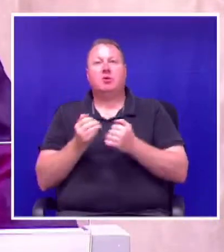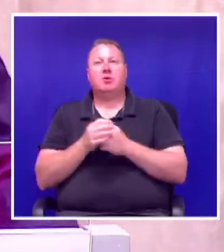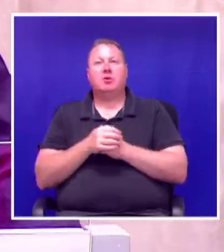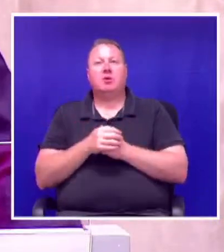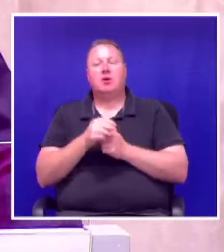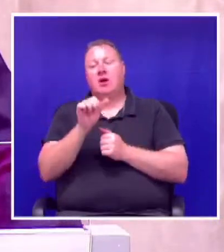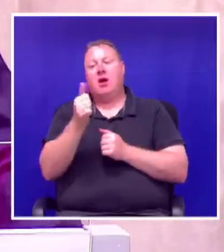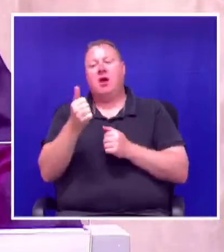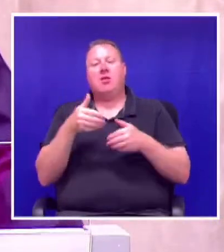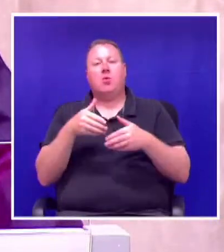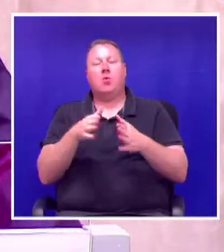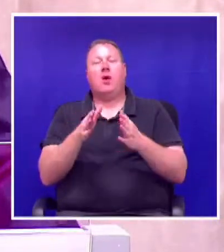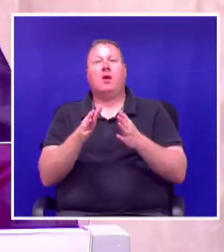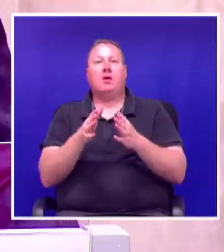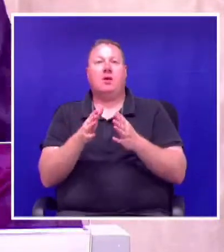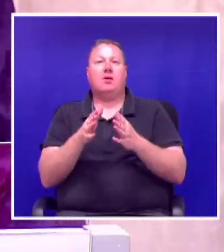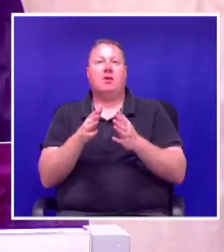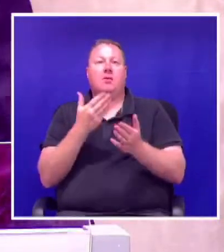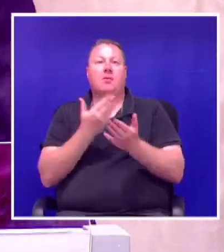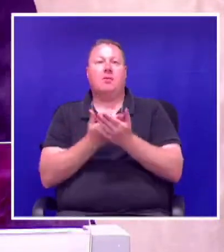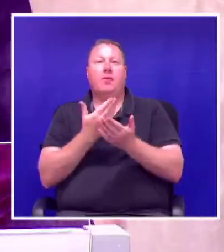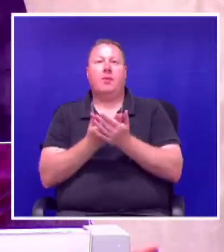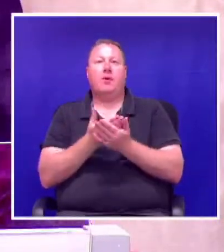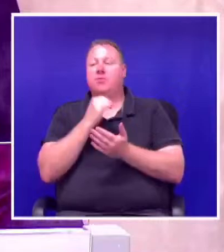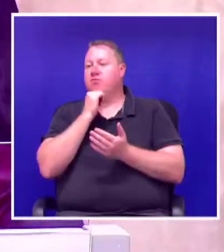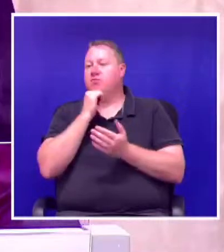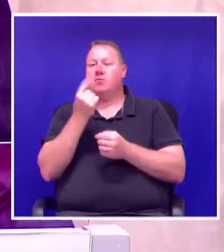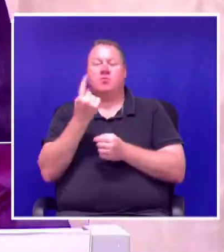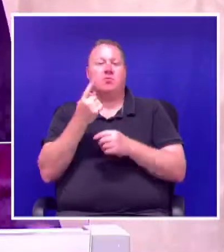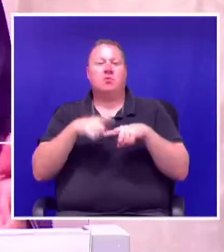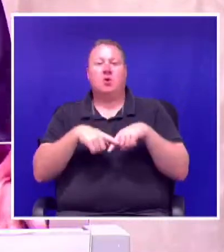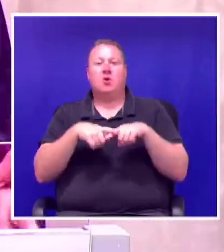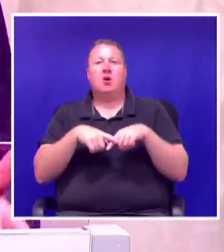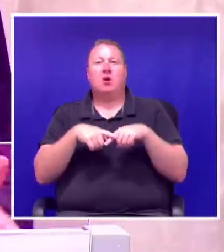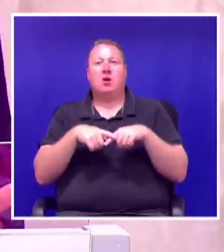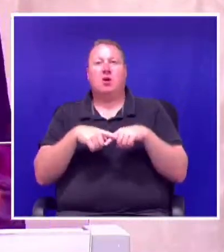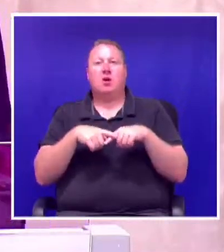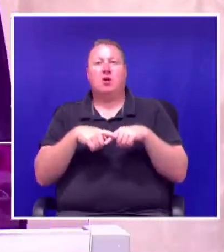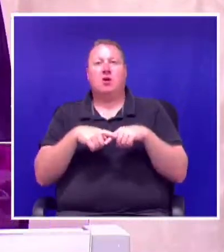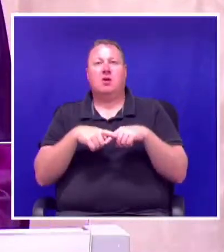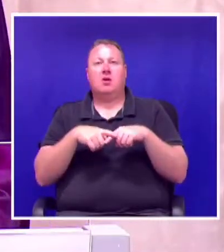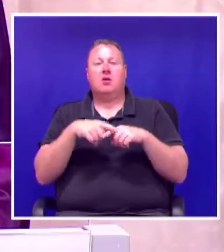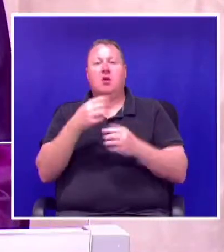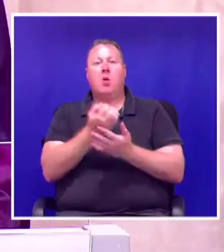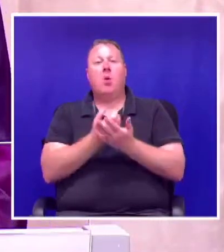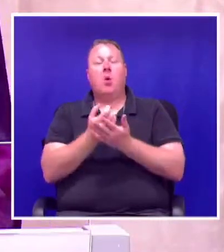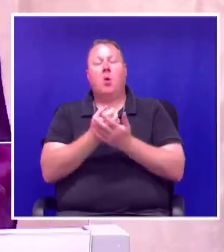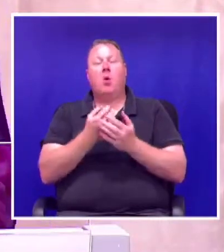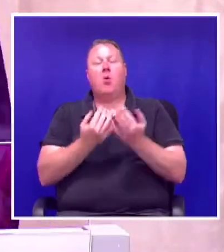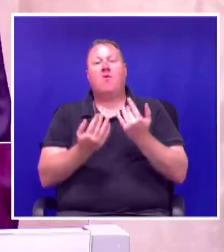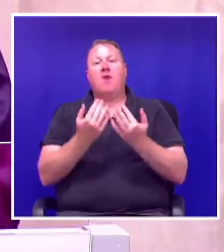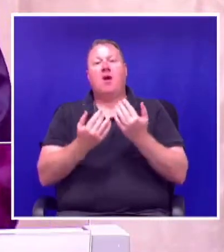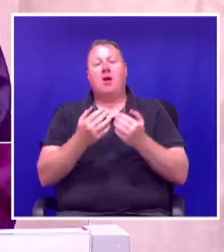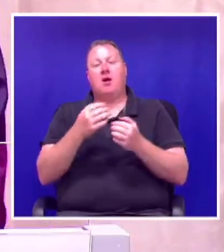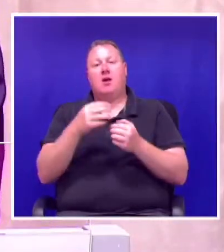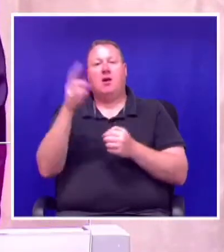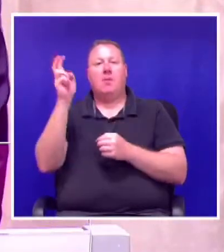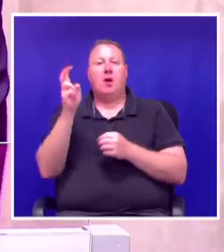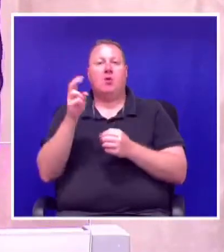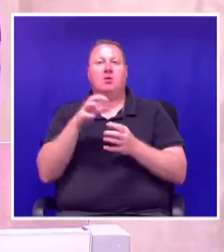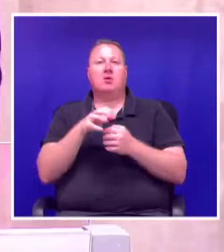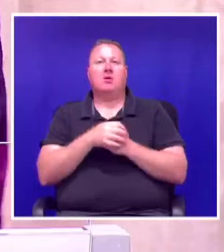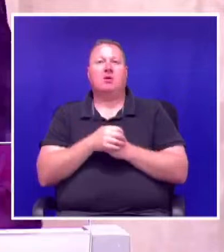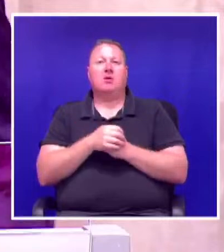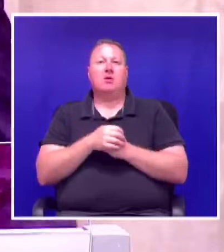other methods so that we don't only rely on coal-fired power stations. As you know, we're moving towards the